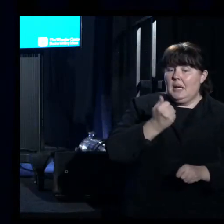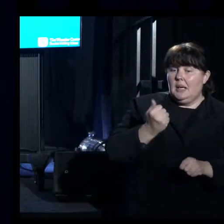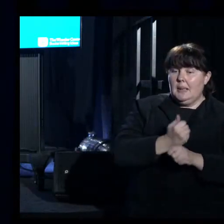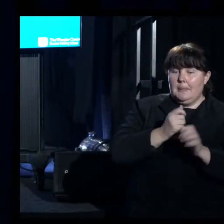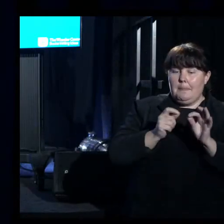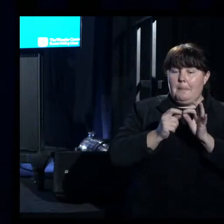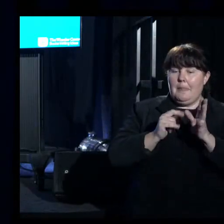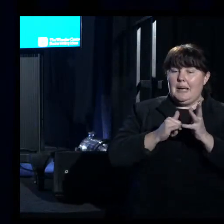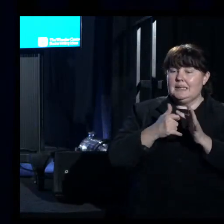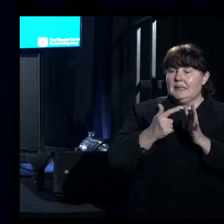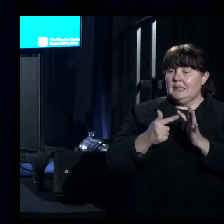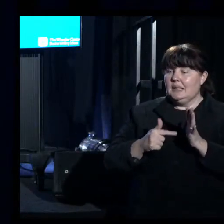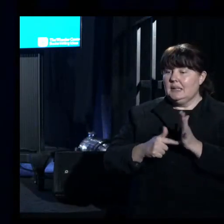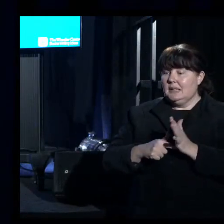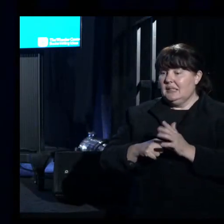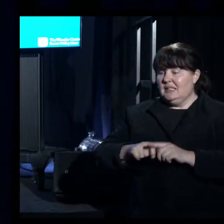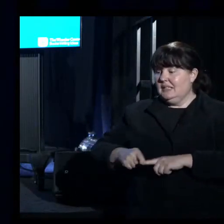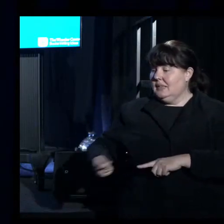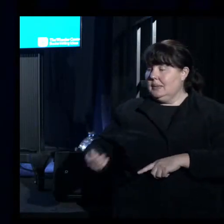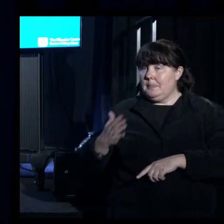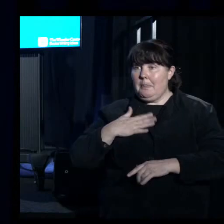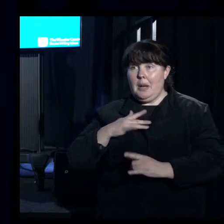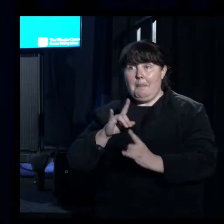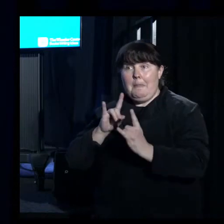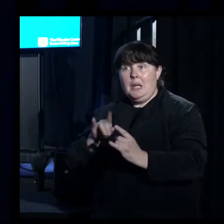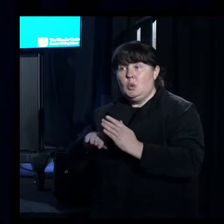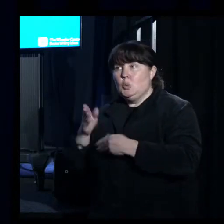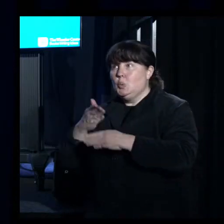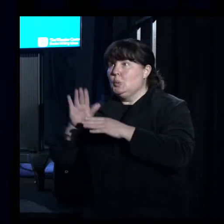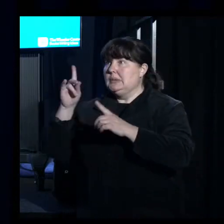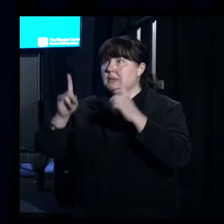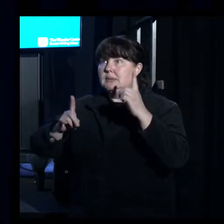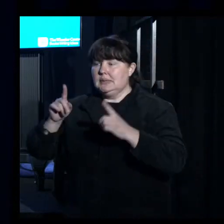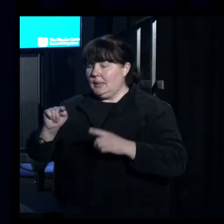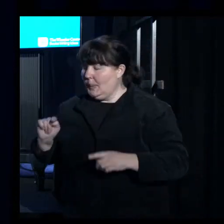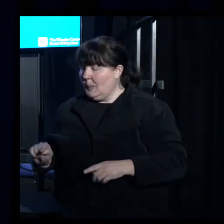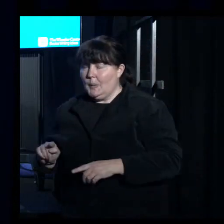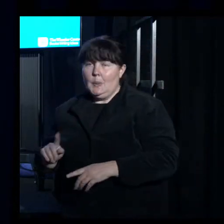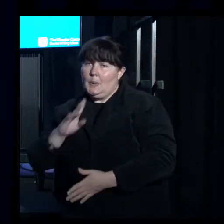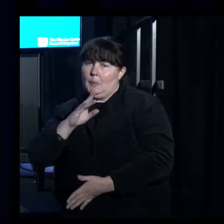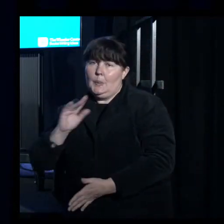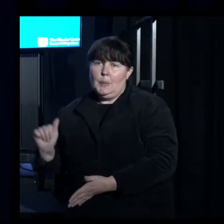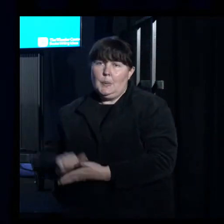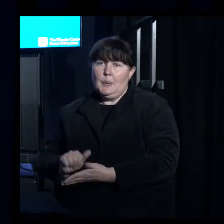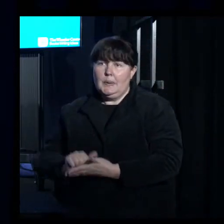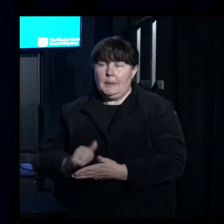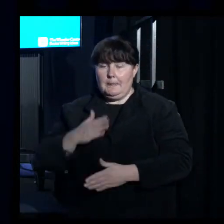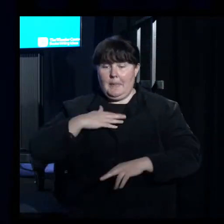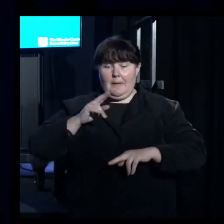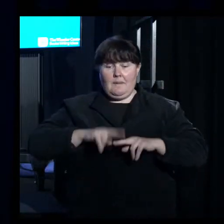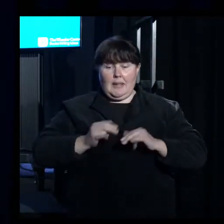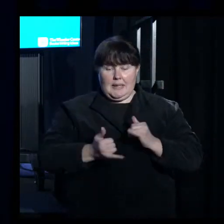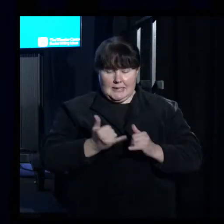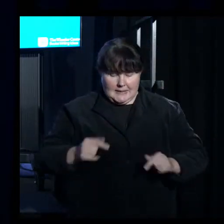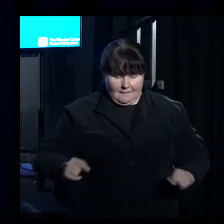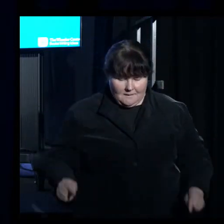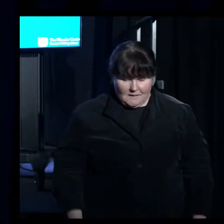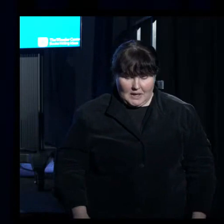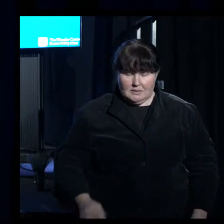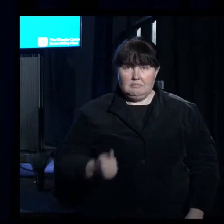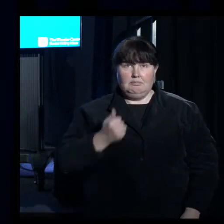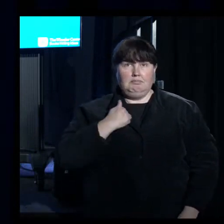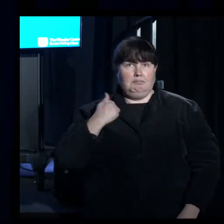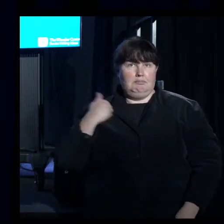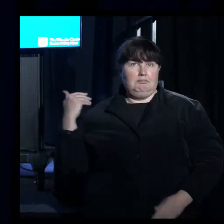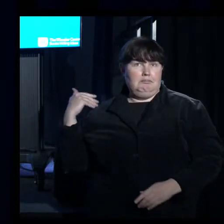city. I know nothing more holy. I have my father's feet and my mother's mouth. The auntie